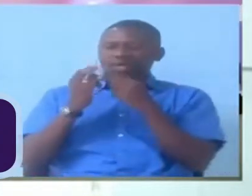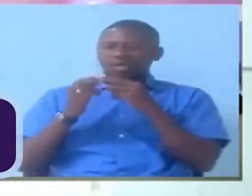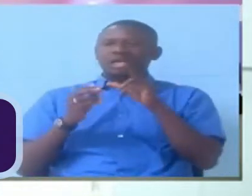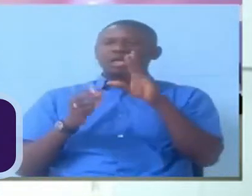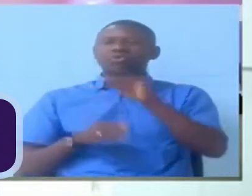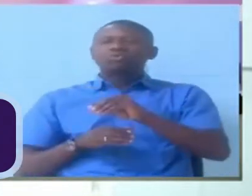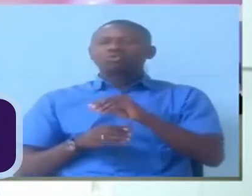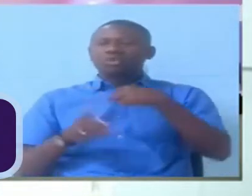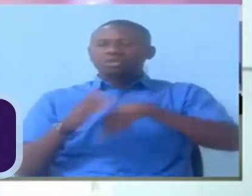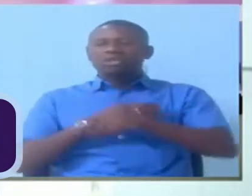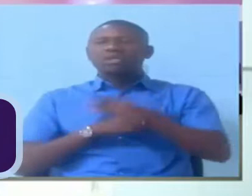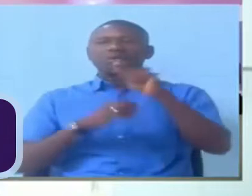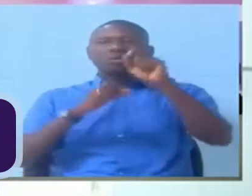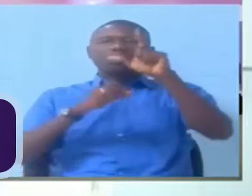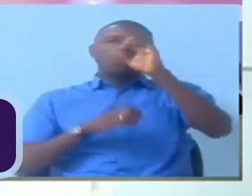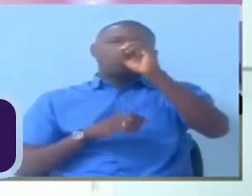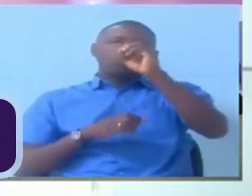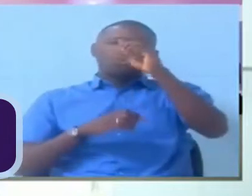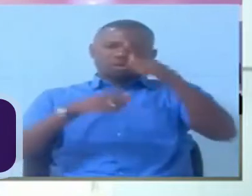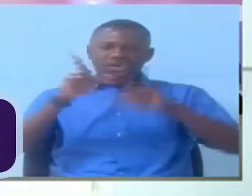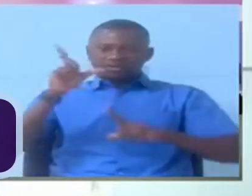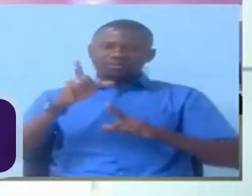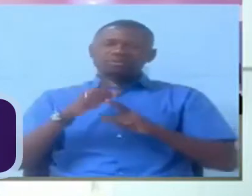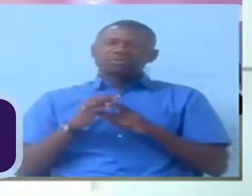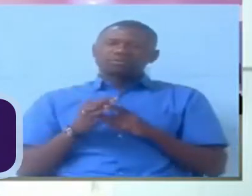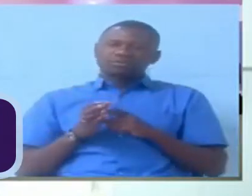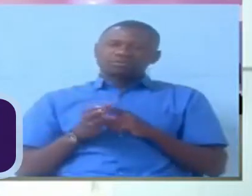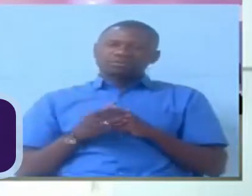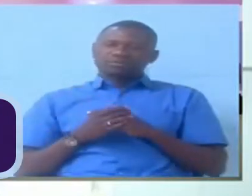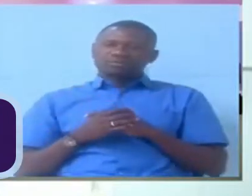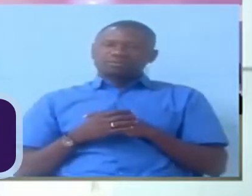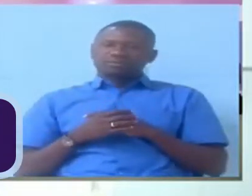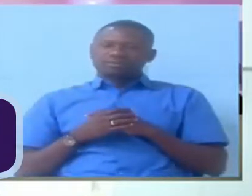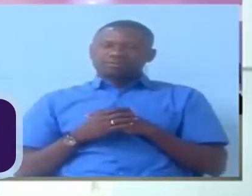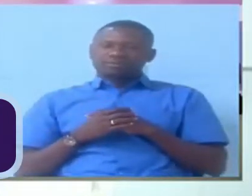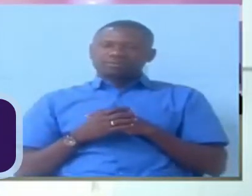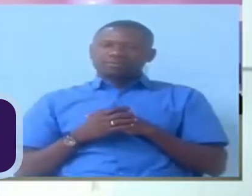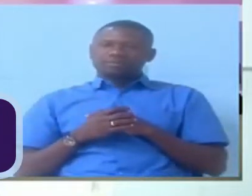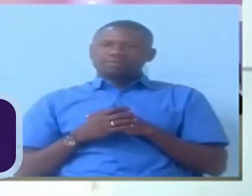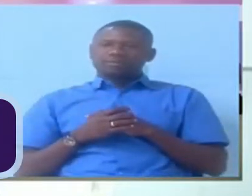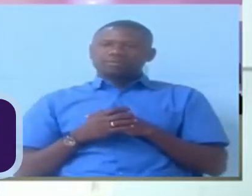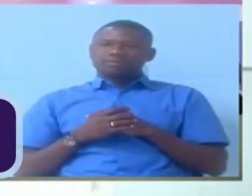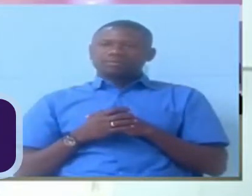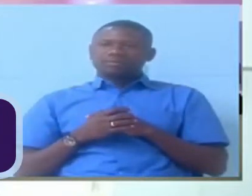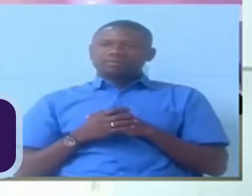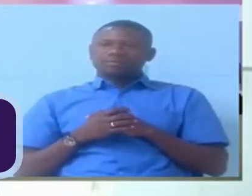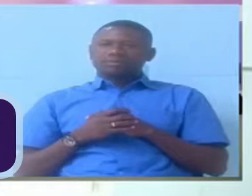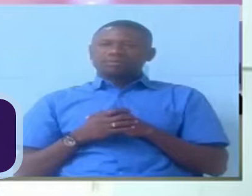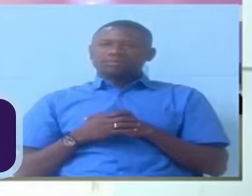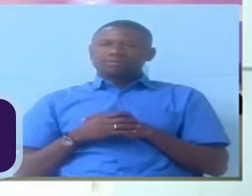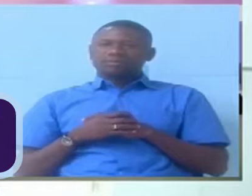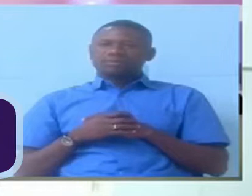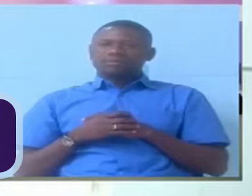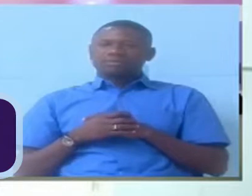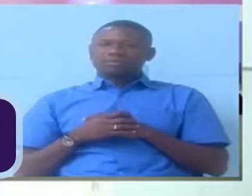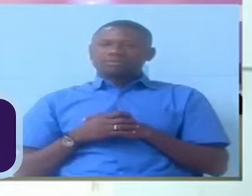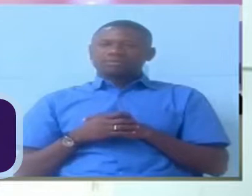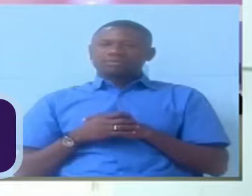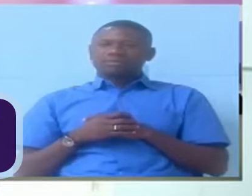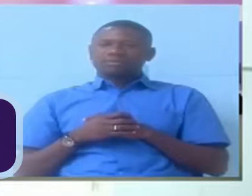That is a straight fail. Womulun tala koe mang ganye soto jede. No, I don't know.